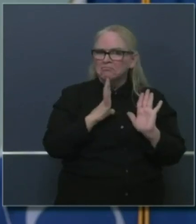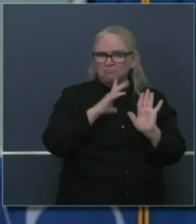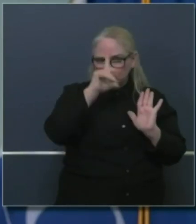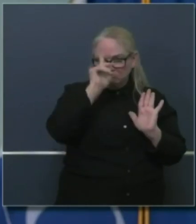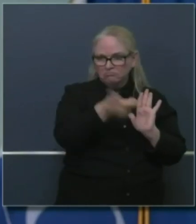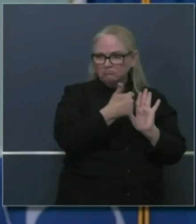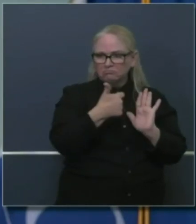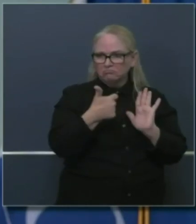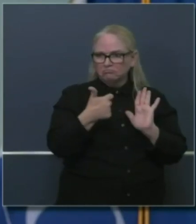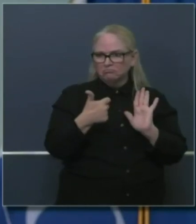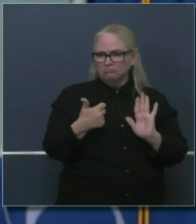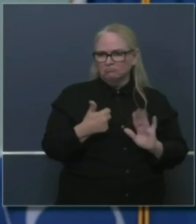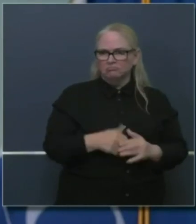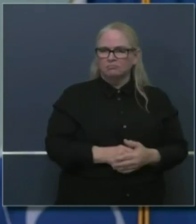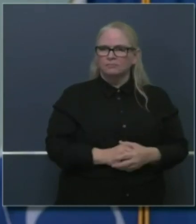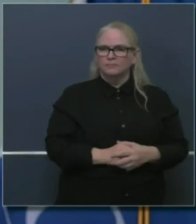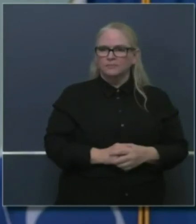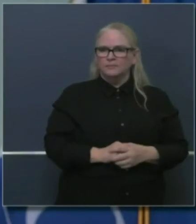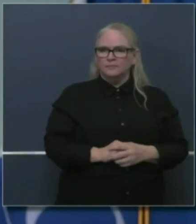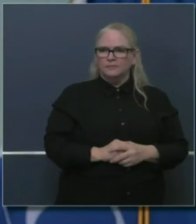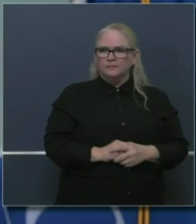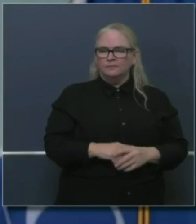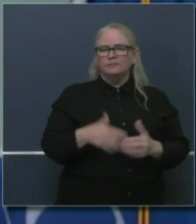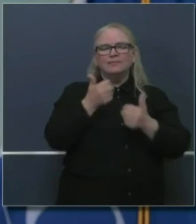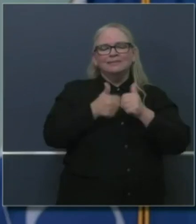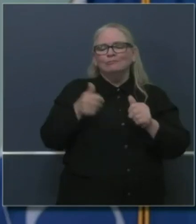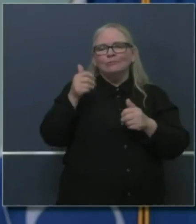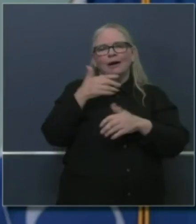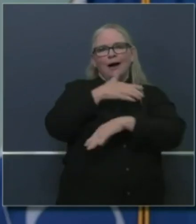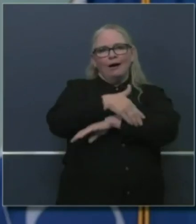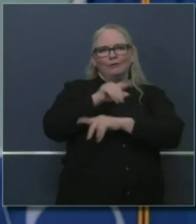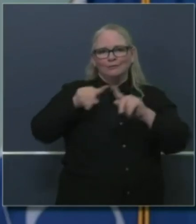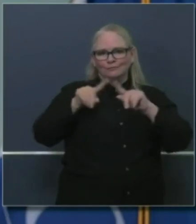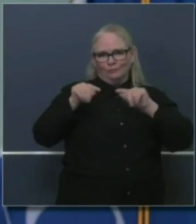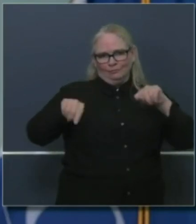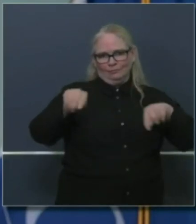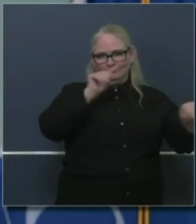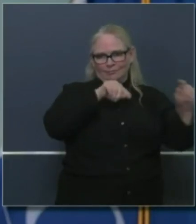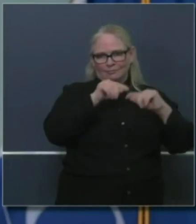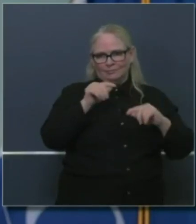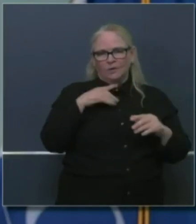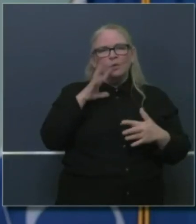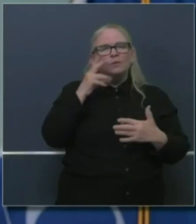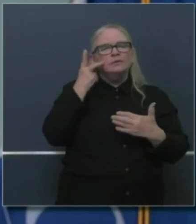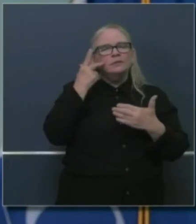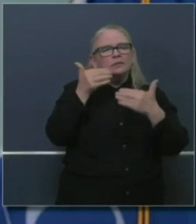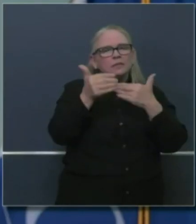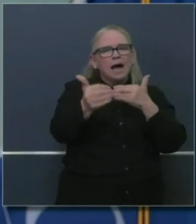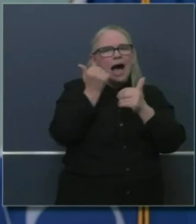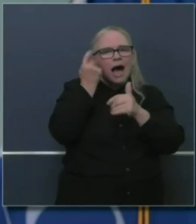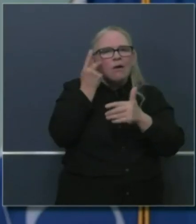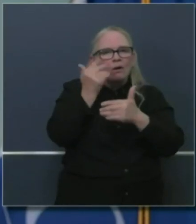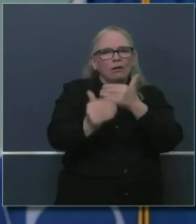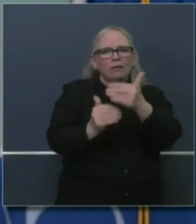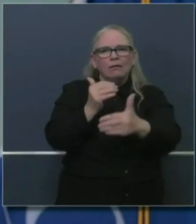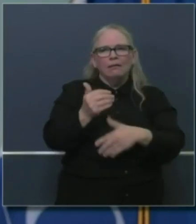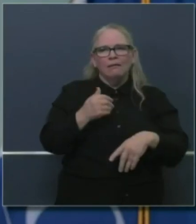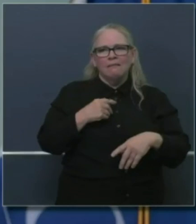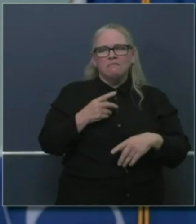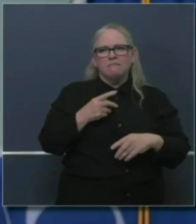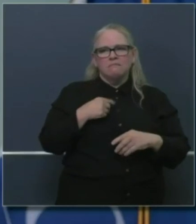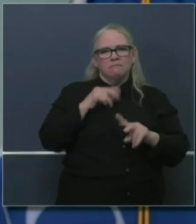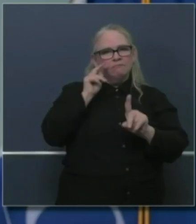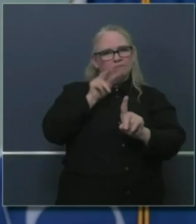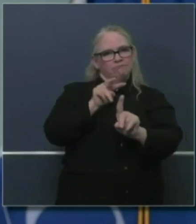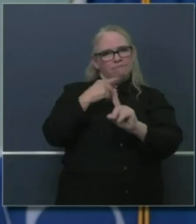possible with the new variants that we'll be seeing over the course of the next number of days and weeks. That's very, very meaningful. And on the manufacturing